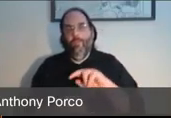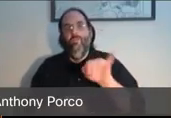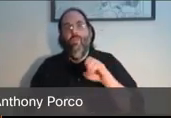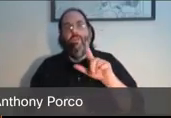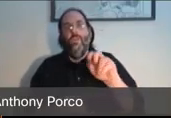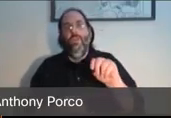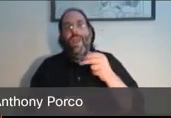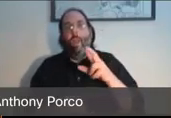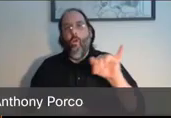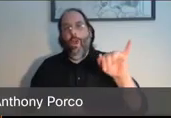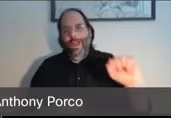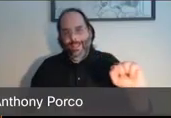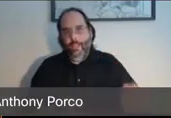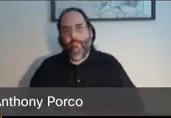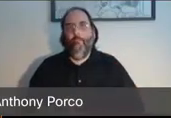Harris.